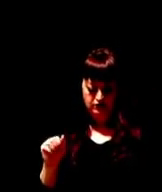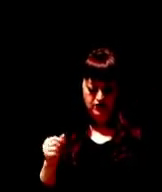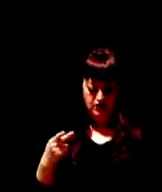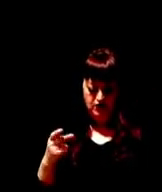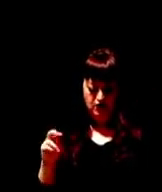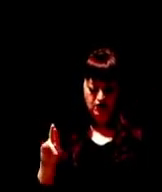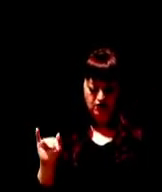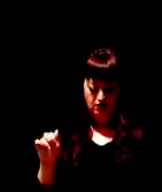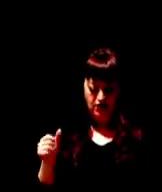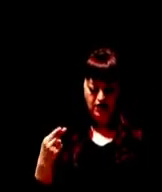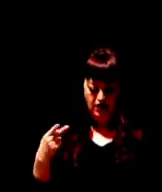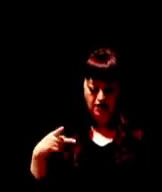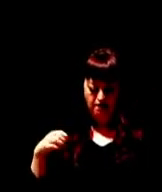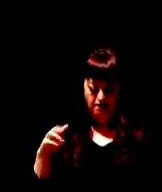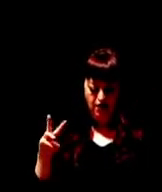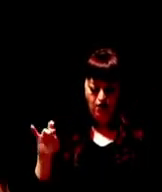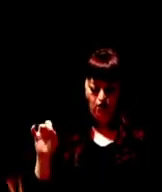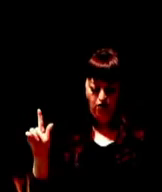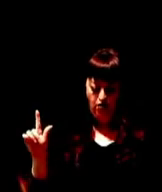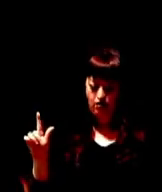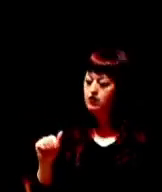Uriah Powell.